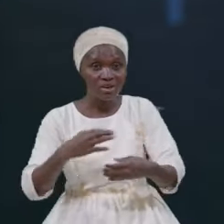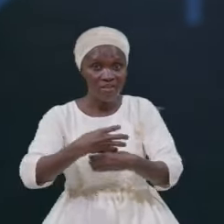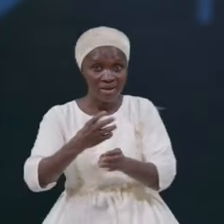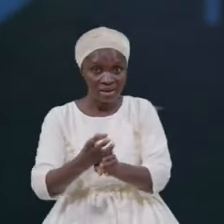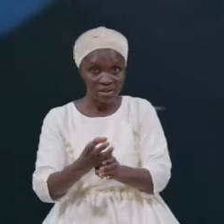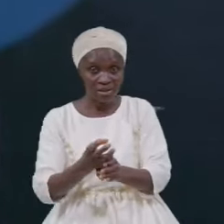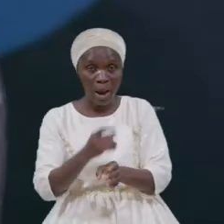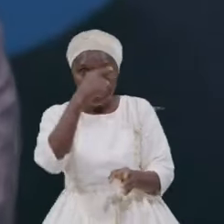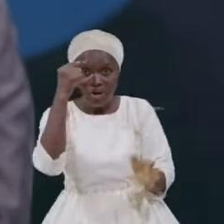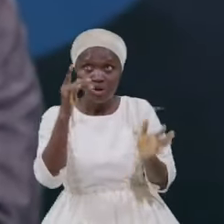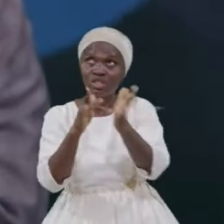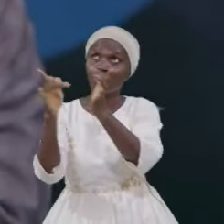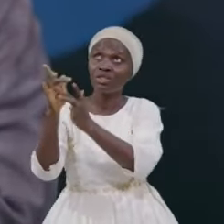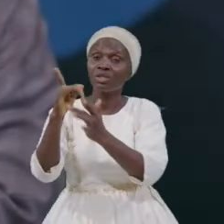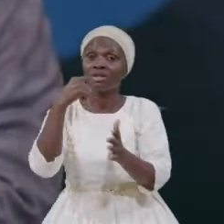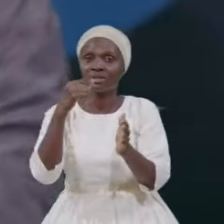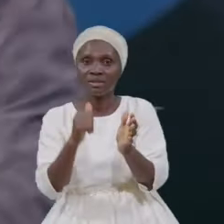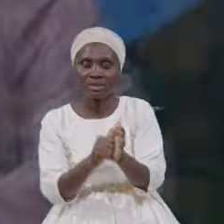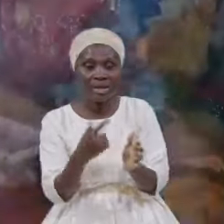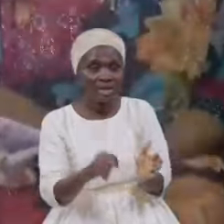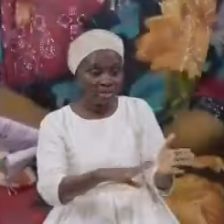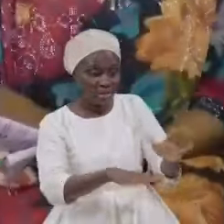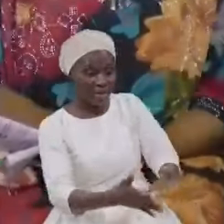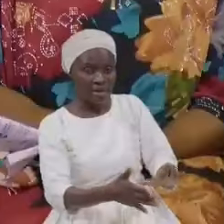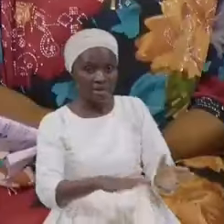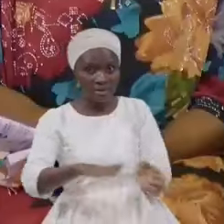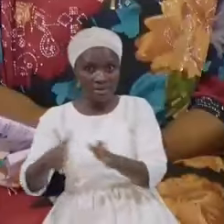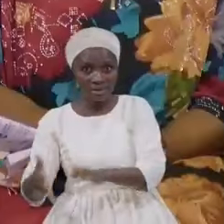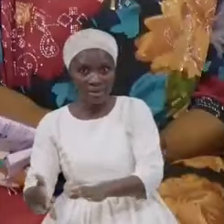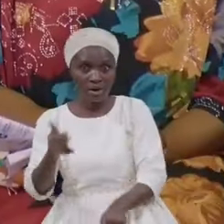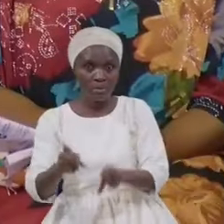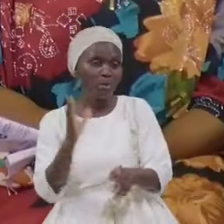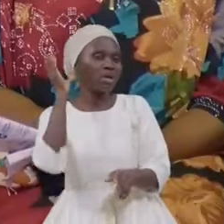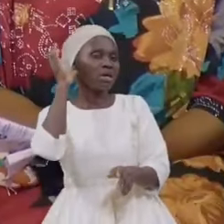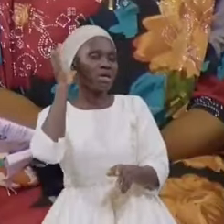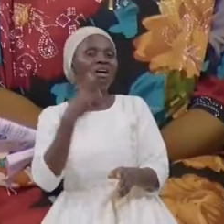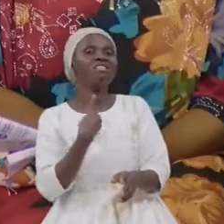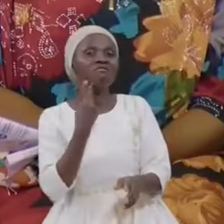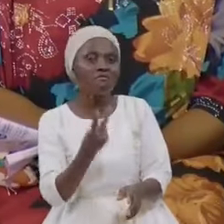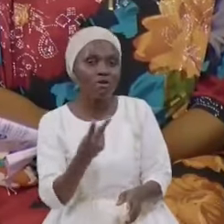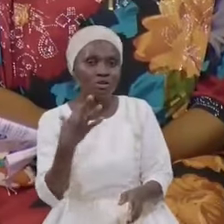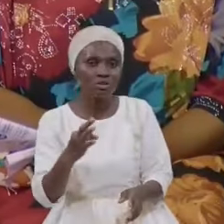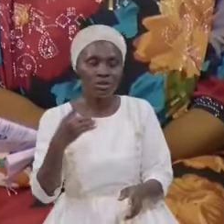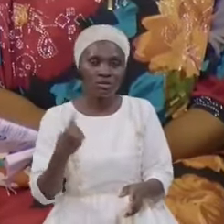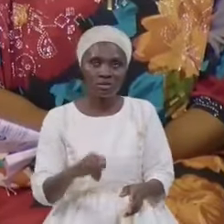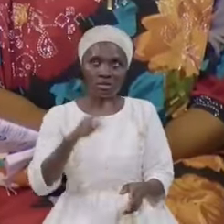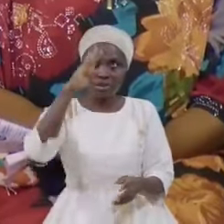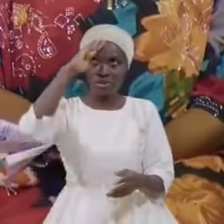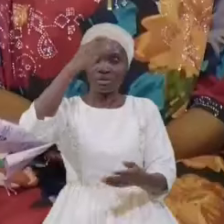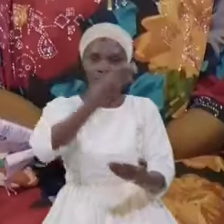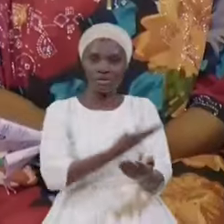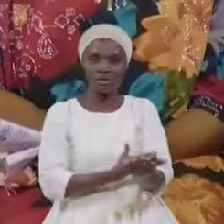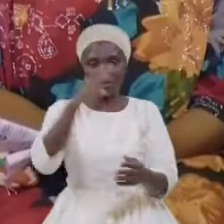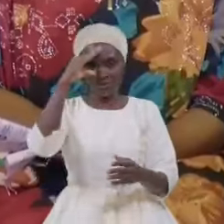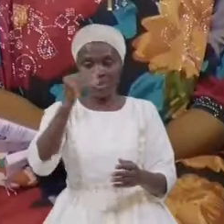the voice of the Son of Man, and all those who are in the grave, they will rise up. The